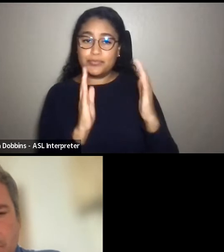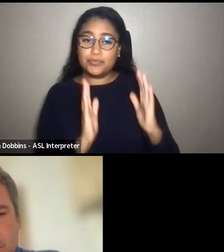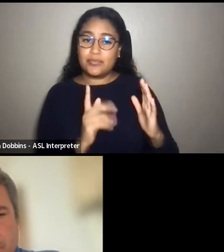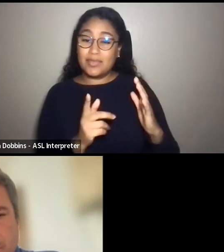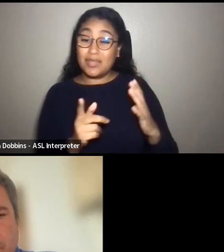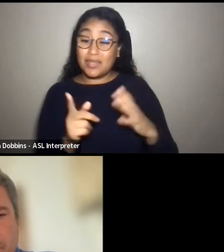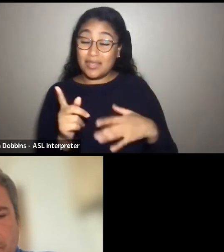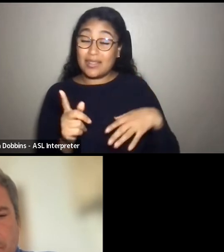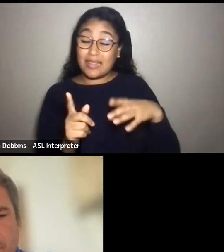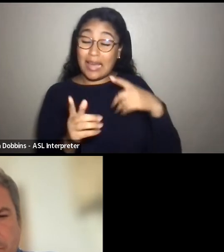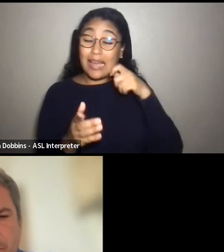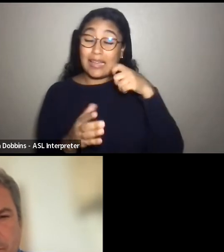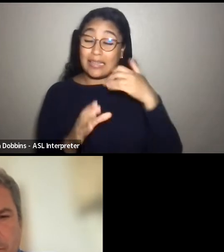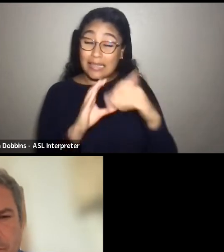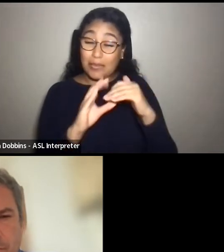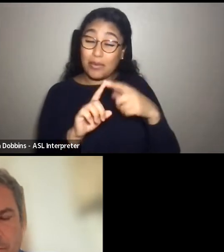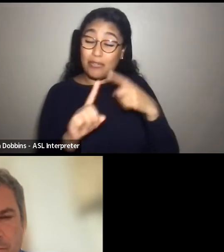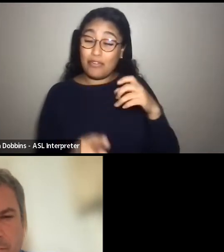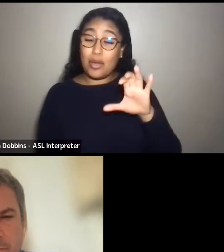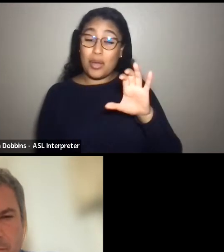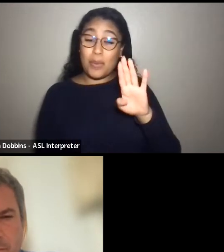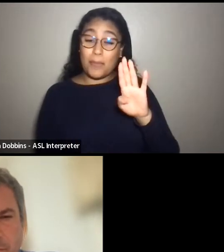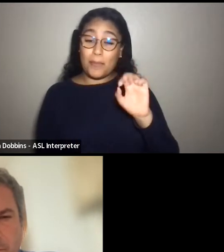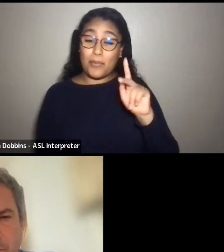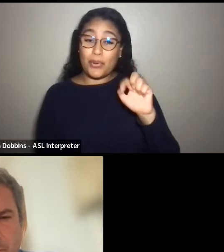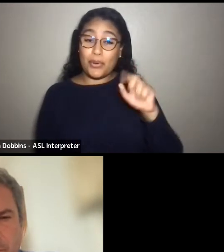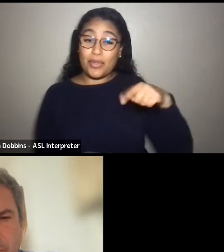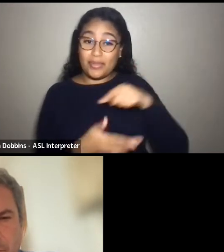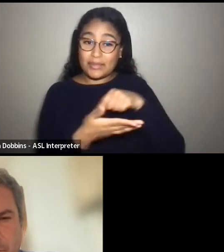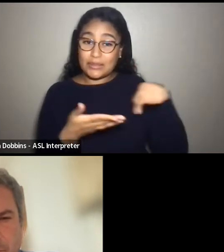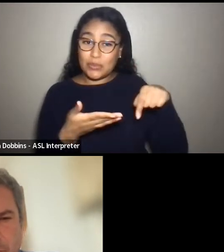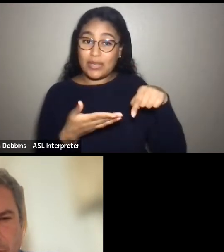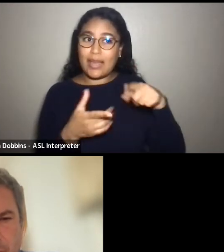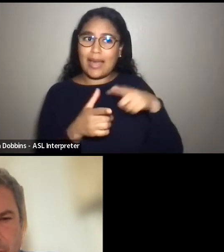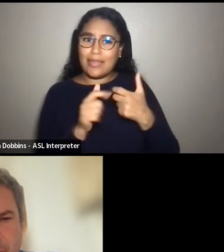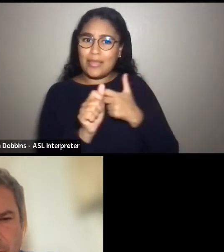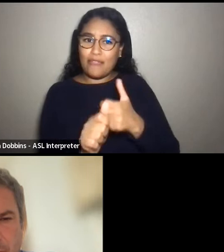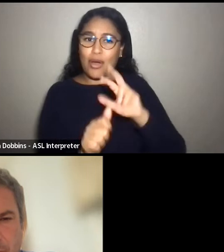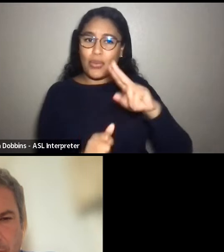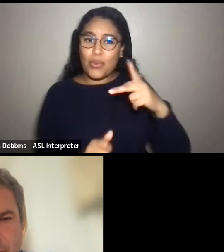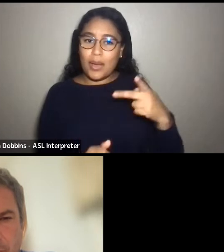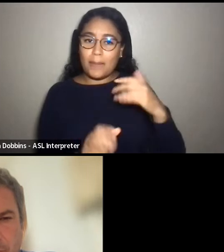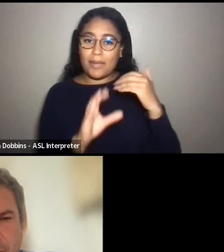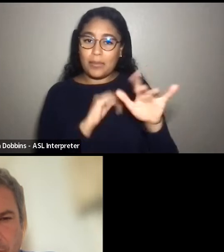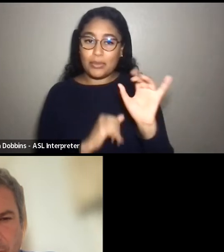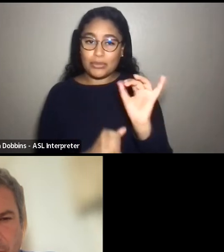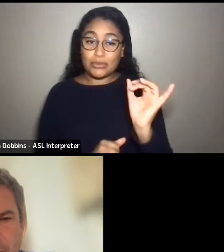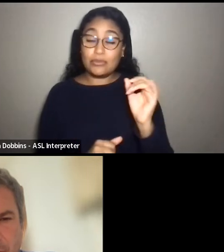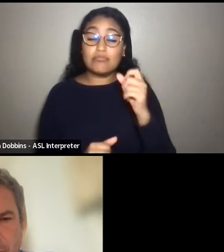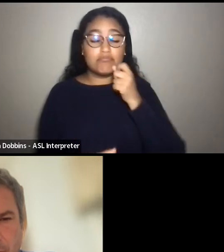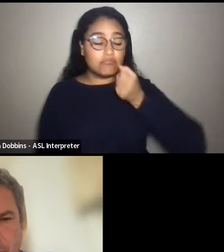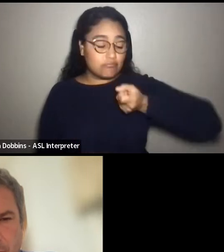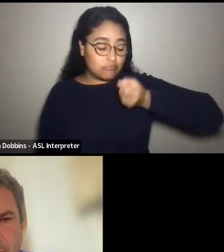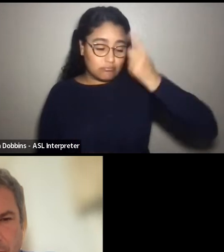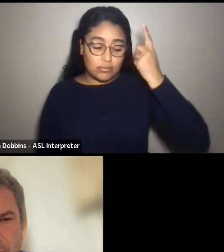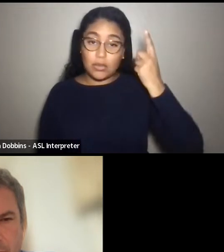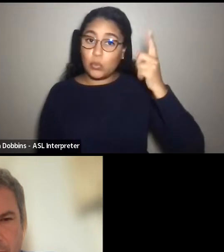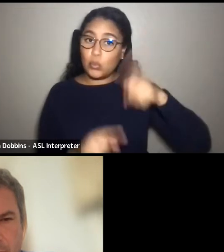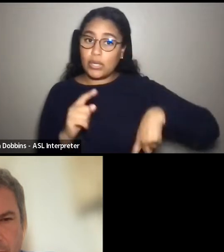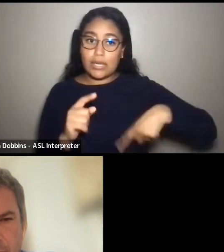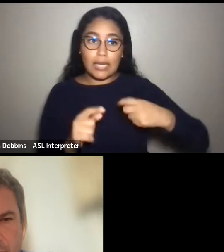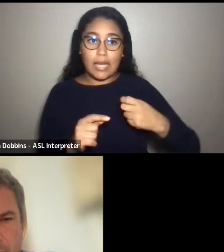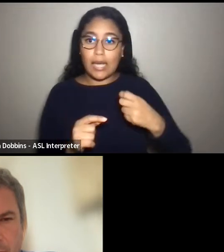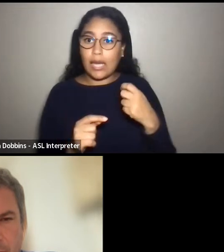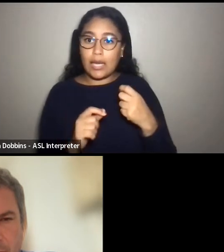the email that came from Superintendent Booker earlier this week and the follow-up email as well. While I understand we can't go back in